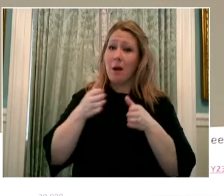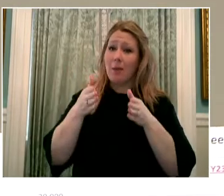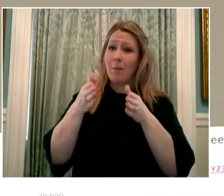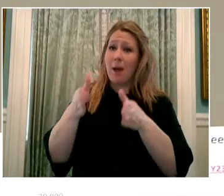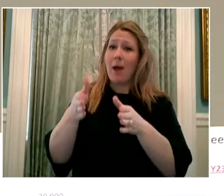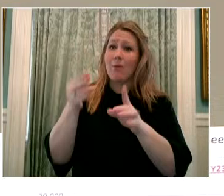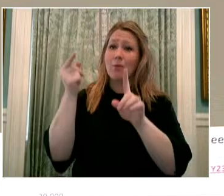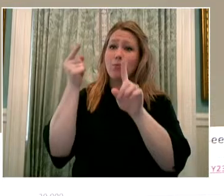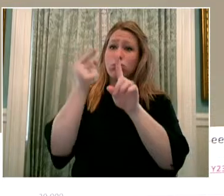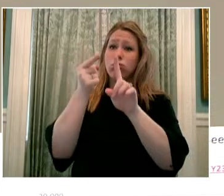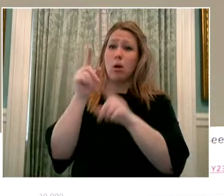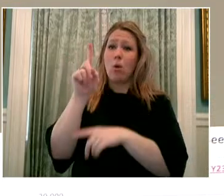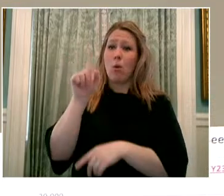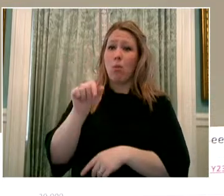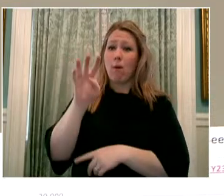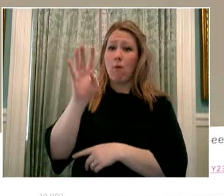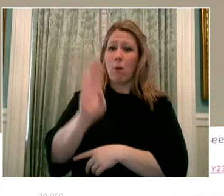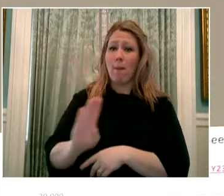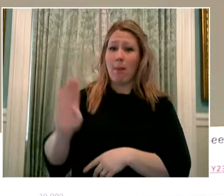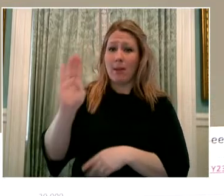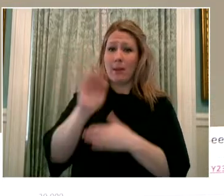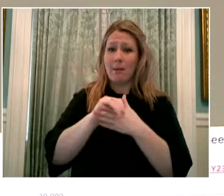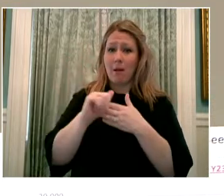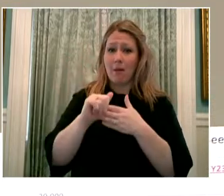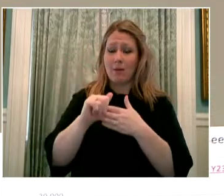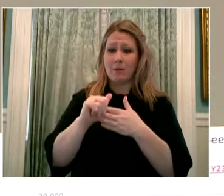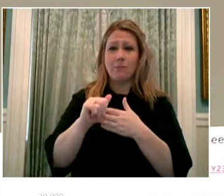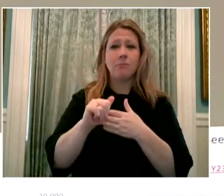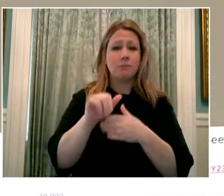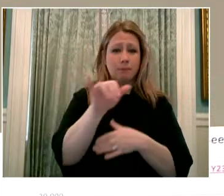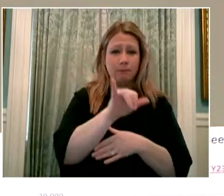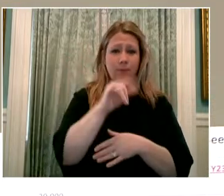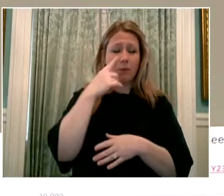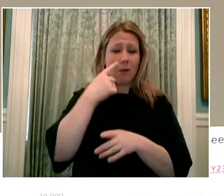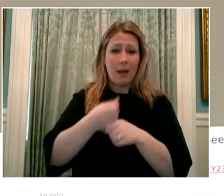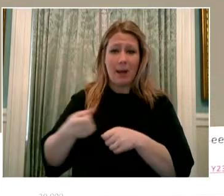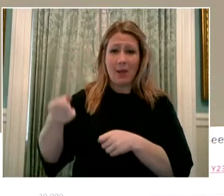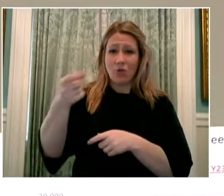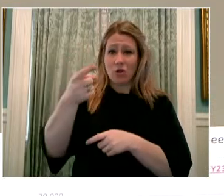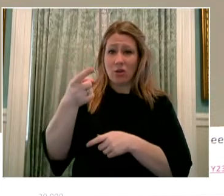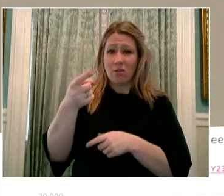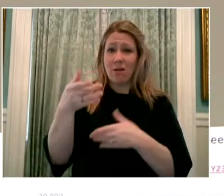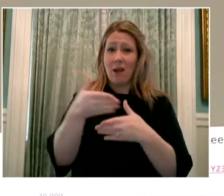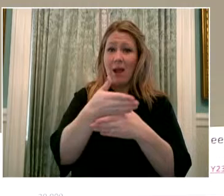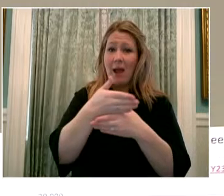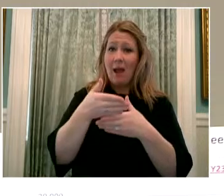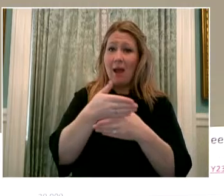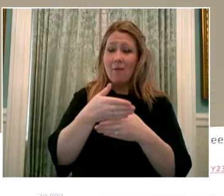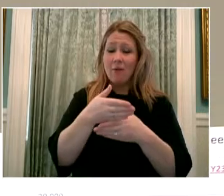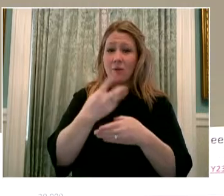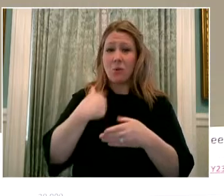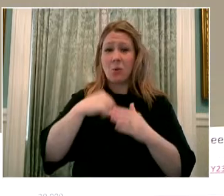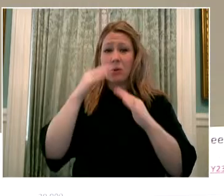year. Same thing for next year. On average, on a daily basis, we're expecting to have